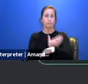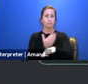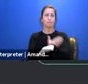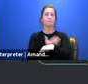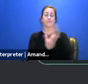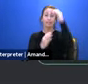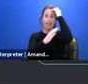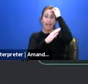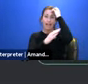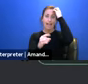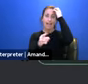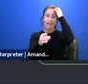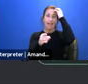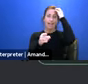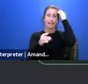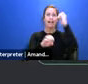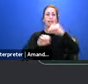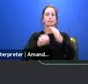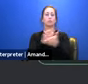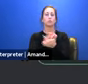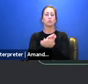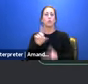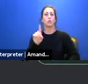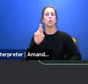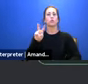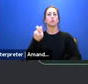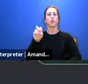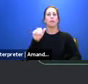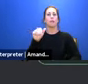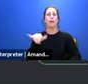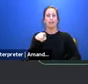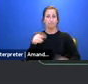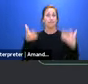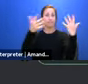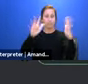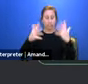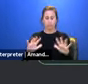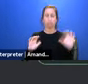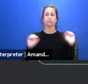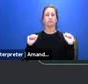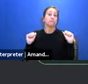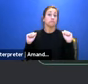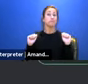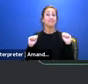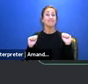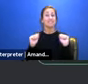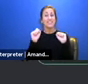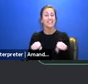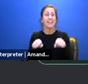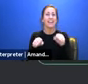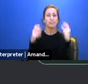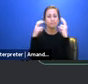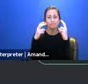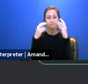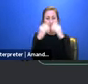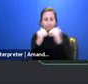School driveway upgrade. So once we sort it to which projects were complete, it does sort onto over all of those. And then we can go into which ones are